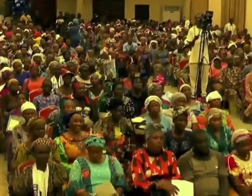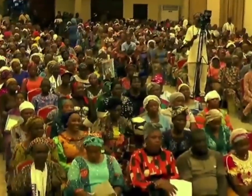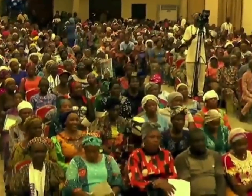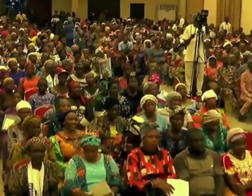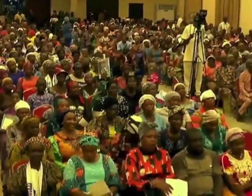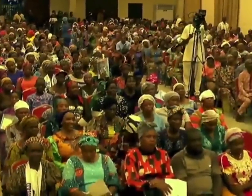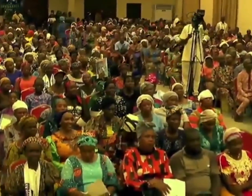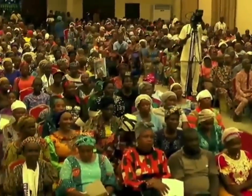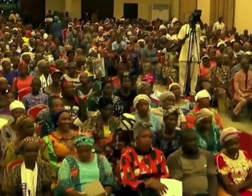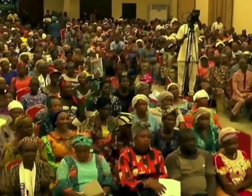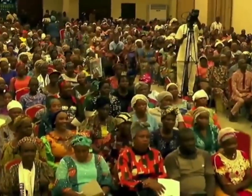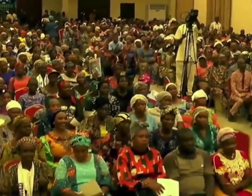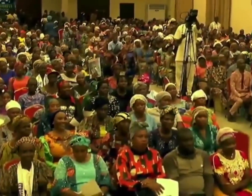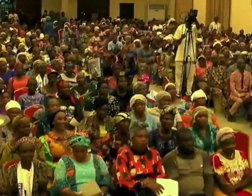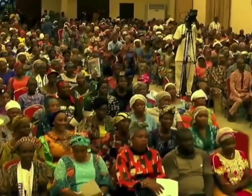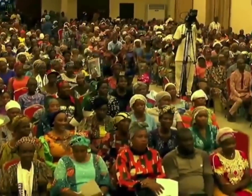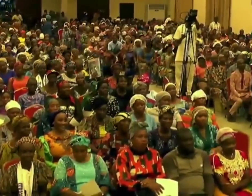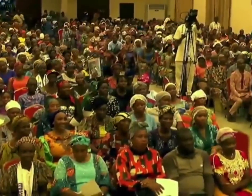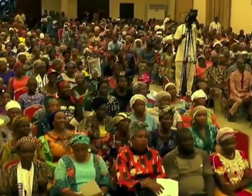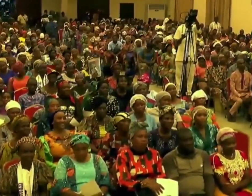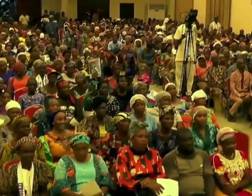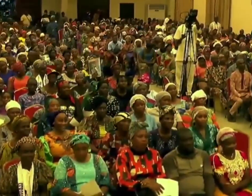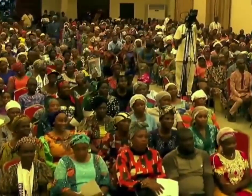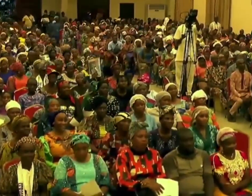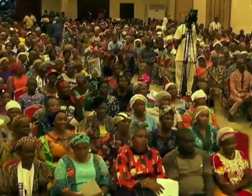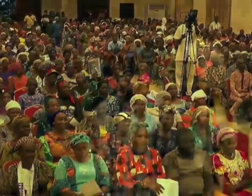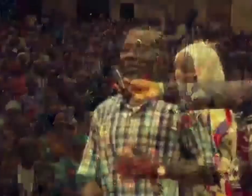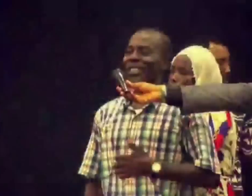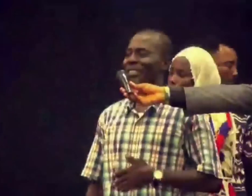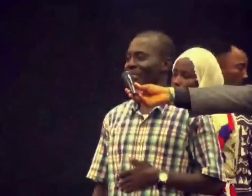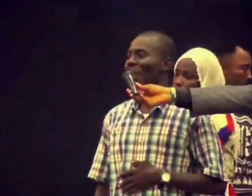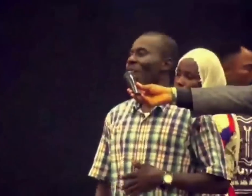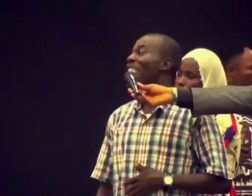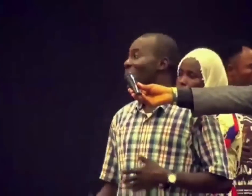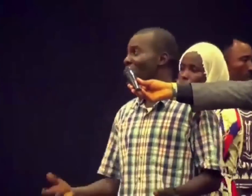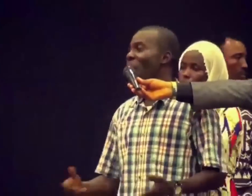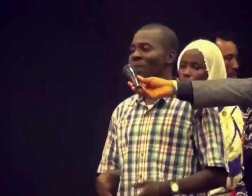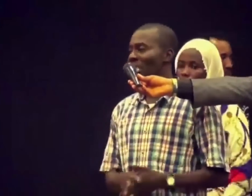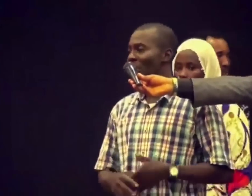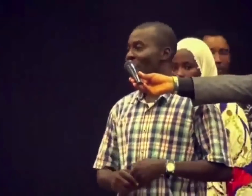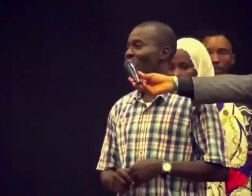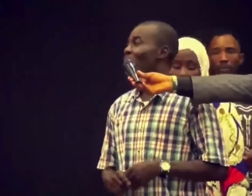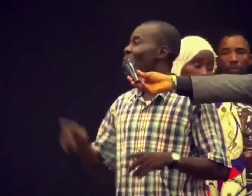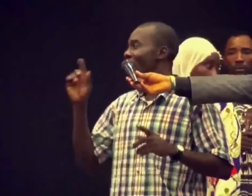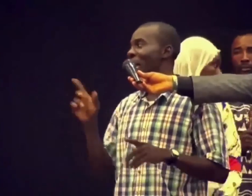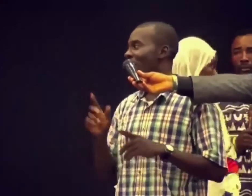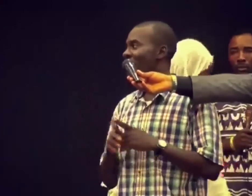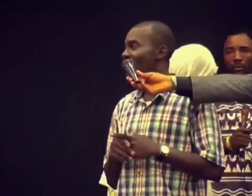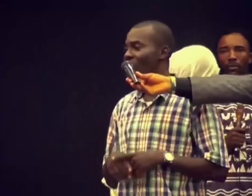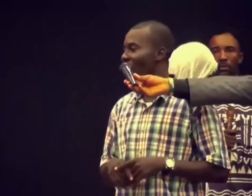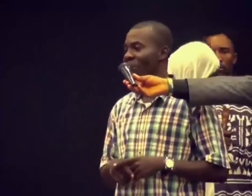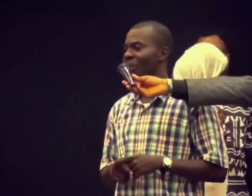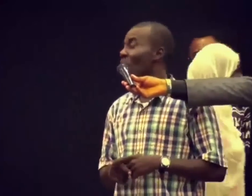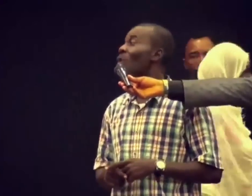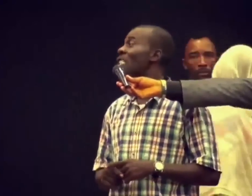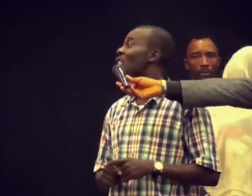Lati ajegule apapa let what be beni sir Jesus Christ o sele pe bawo mo se de bi bo gba te ba ti fe se